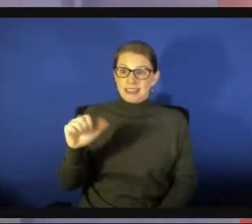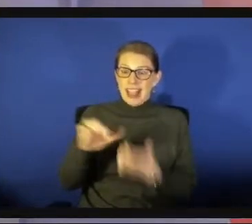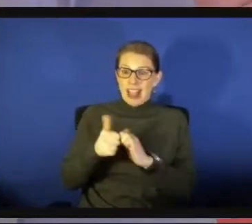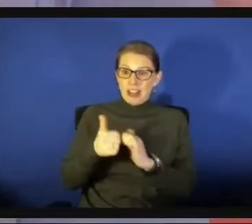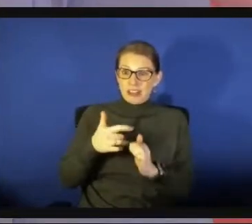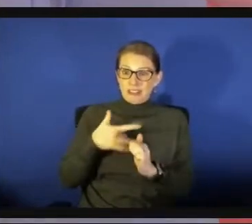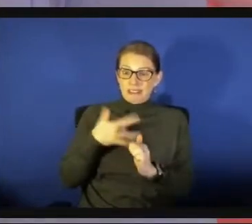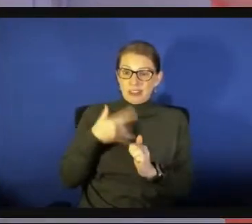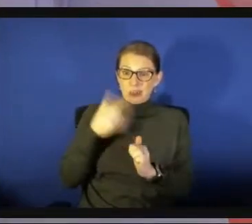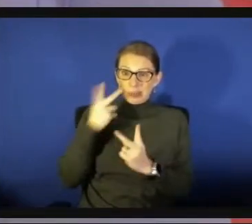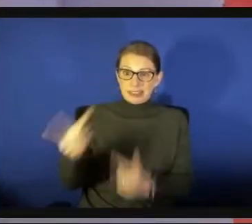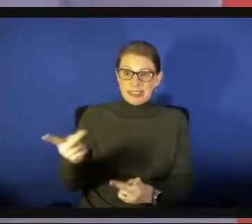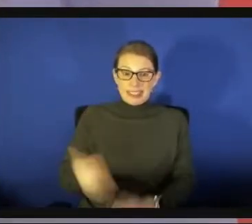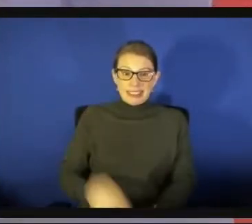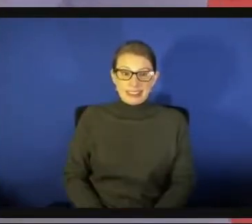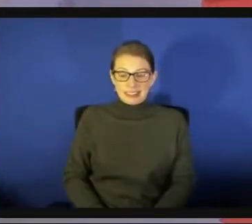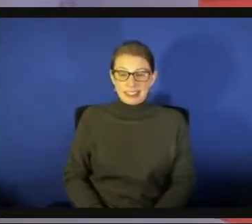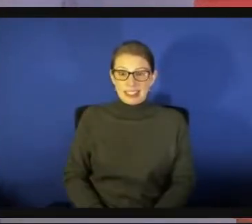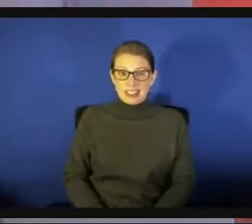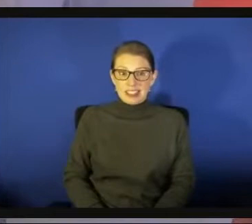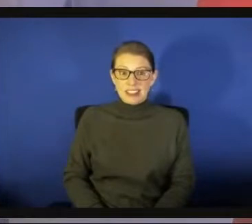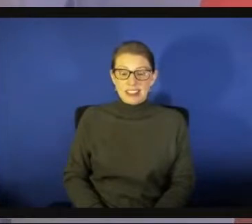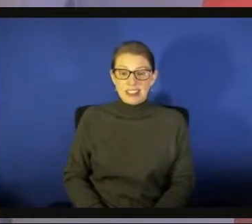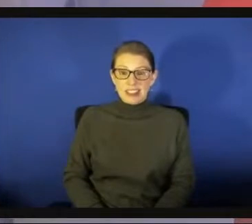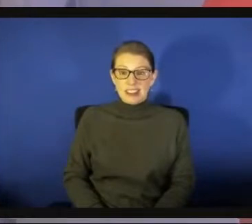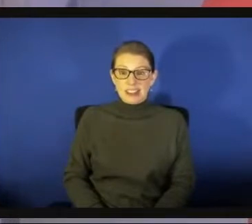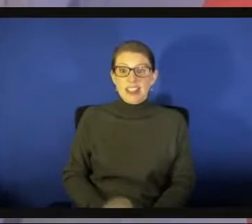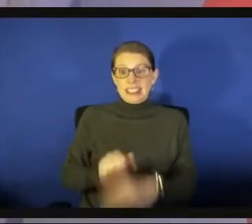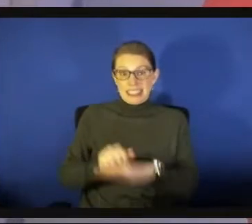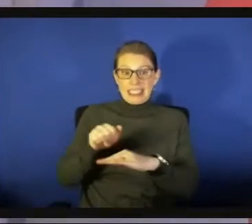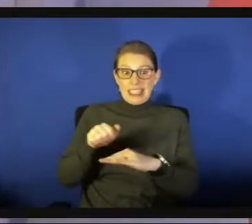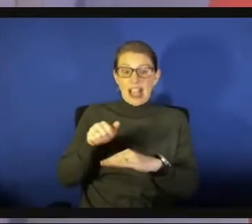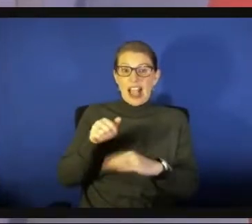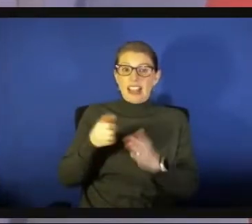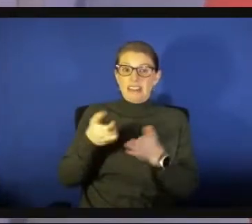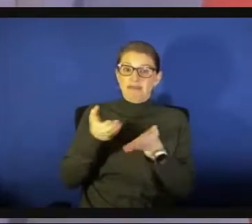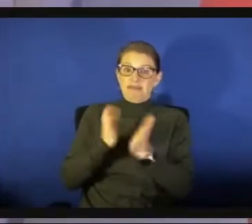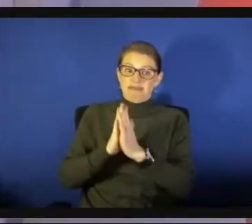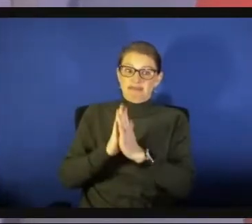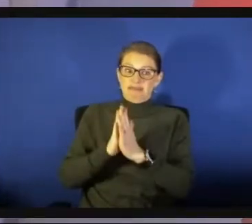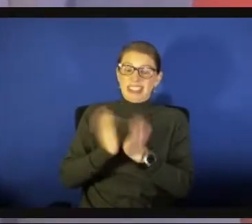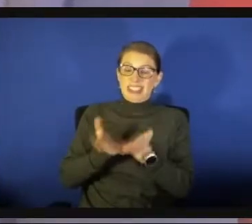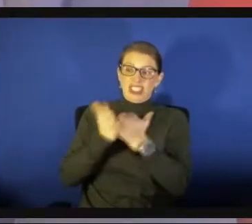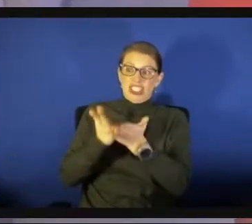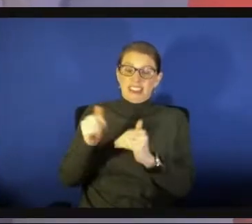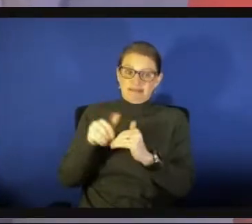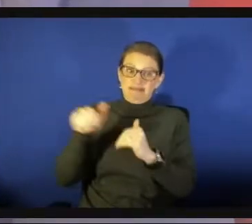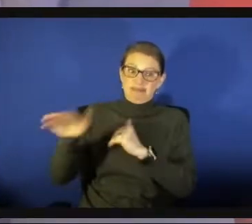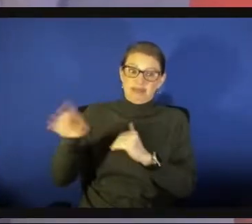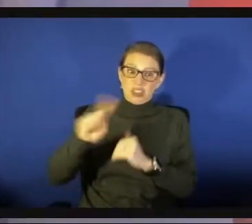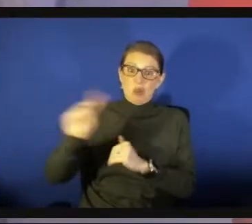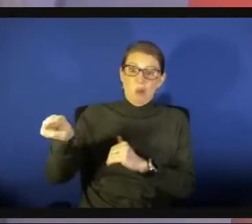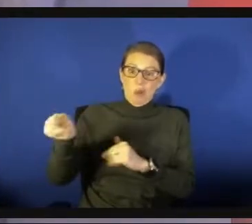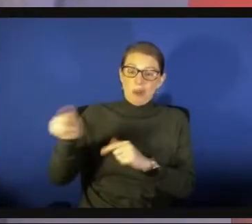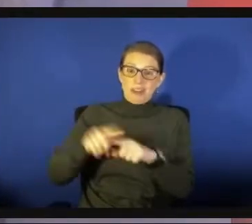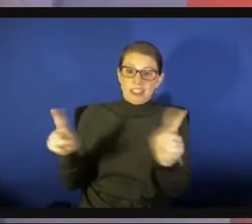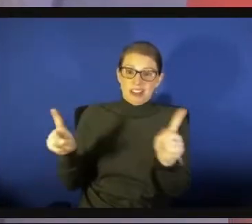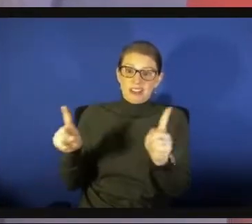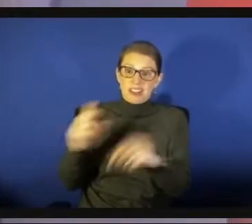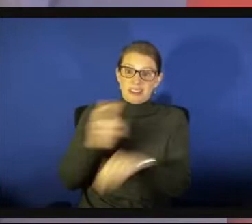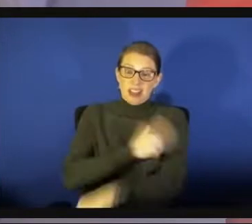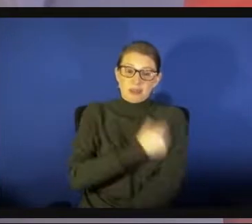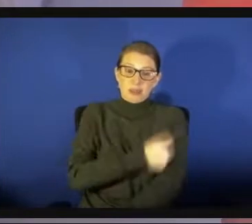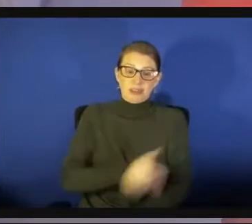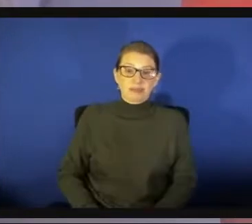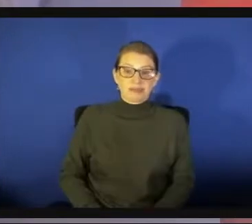Houston, but that's where you sent him. Right. And so it's been incredible to see how he's